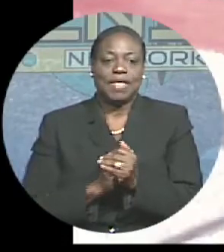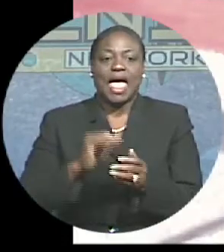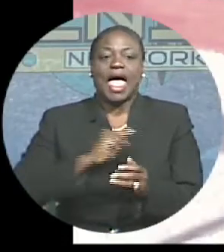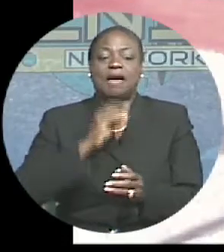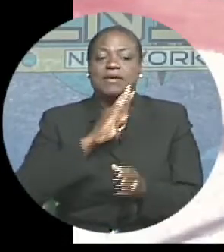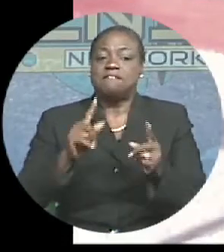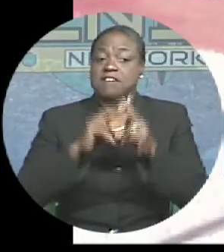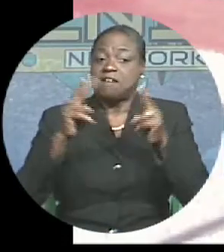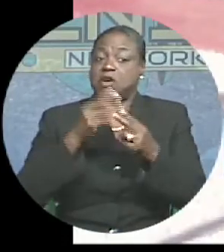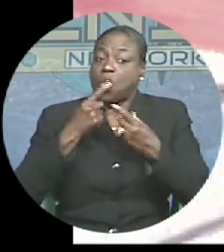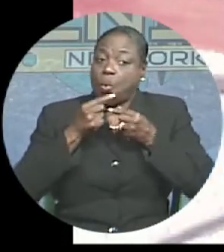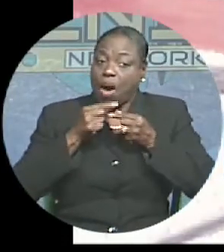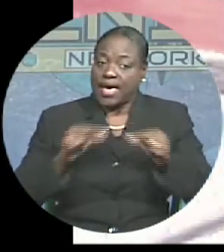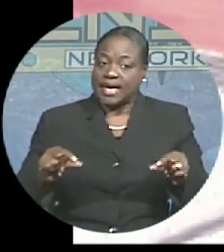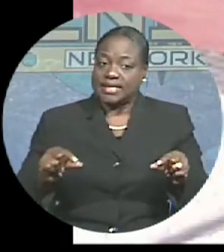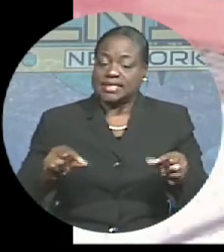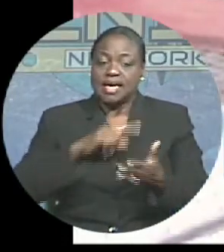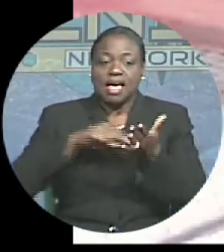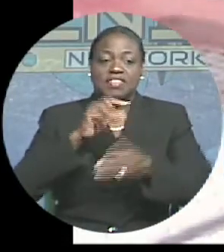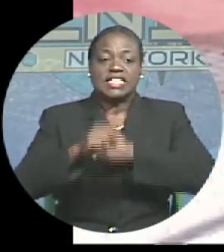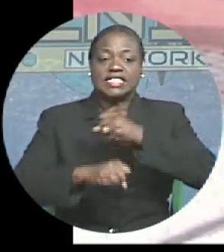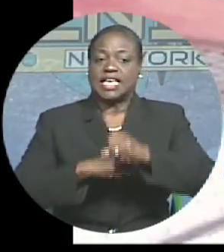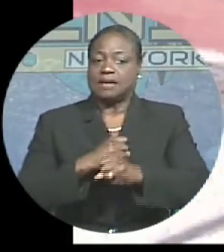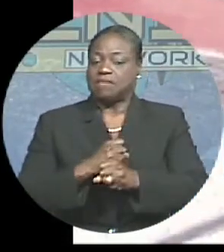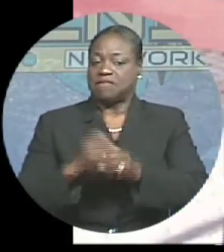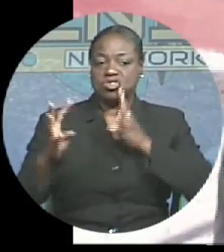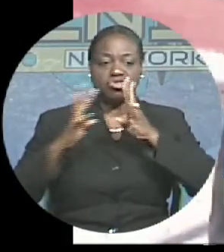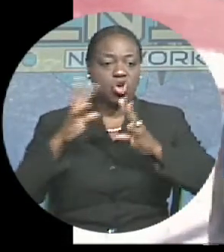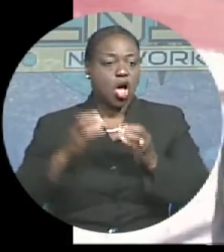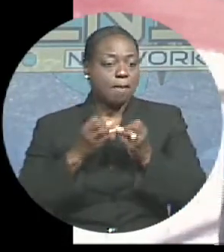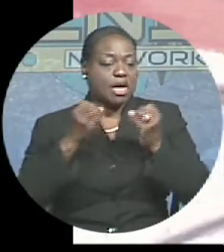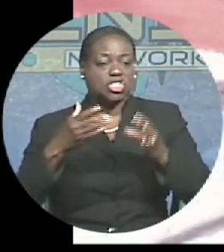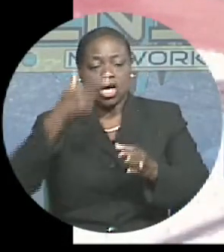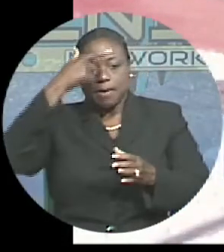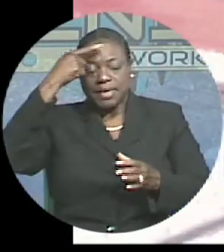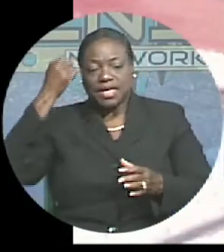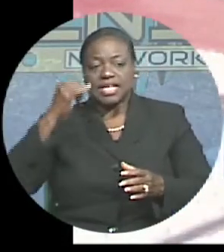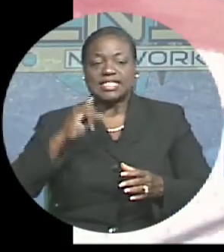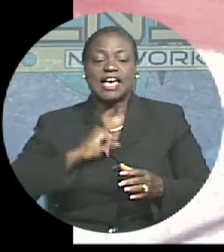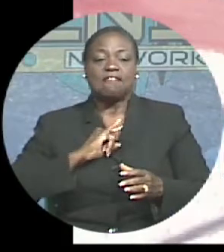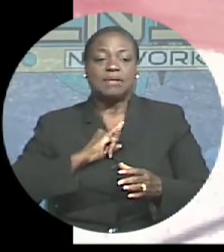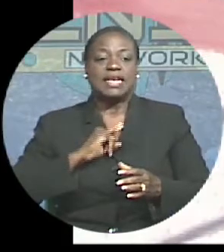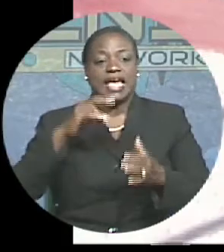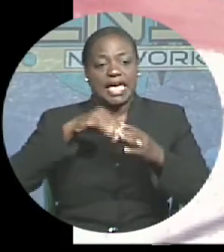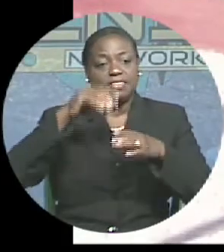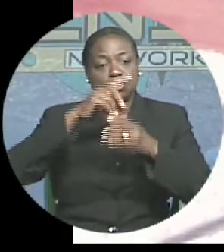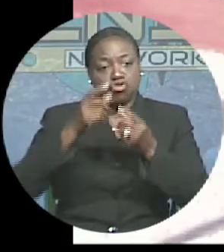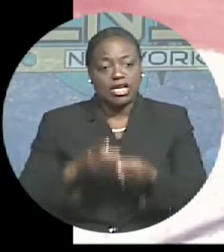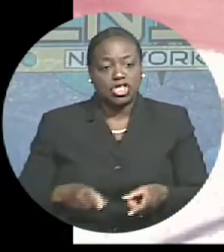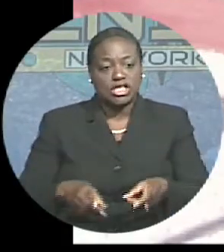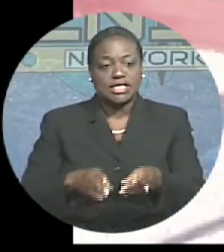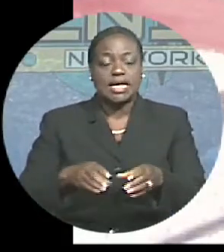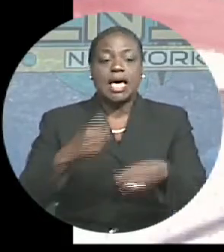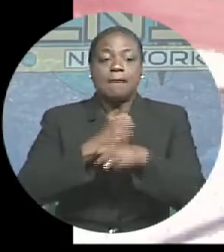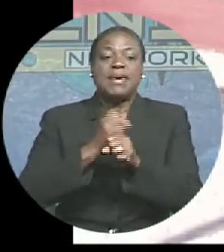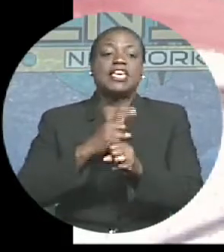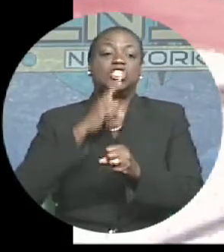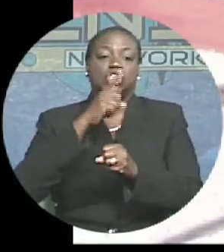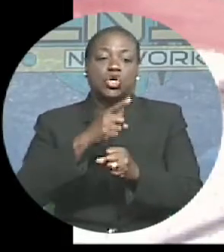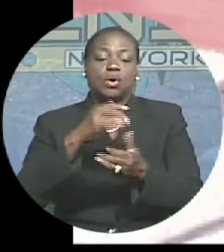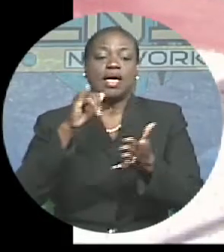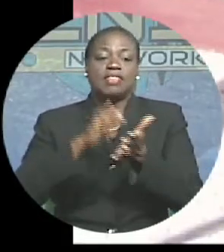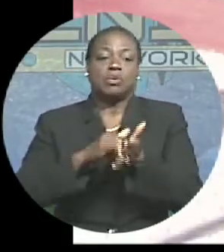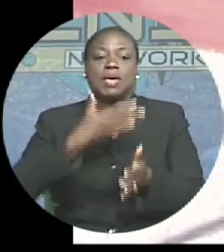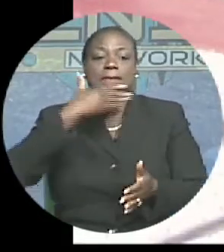I've been very quiet this year. I haven't spoken out much, and that's because I've been more in the trenches making sure that we better the lives